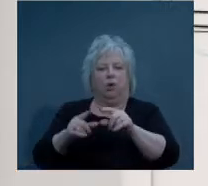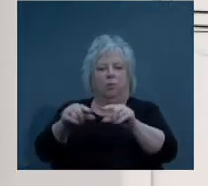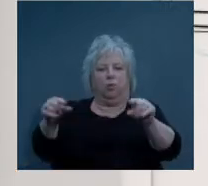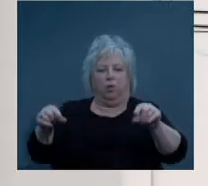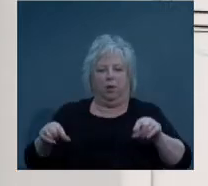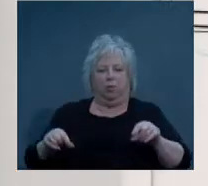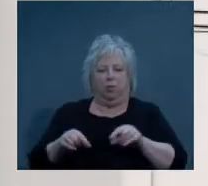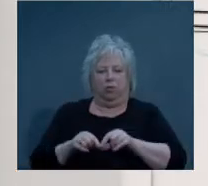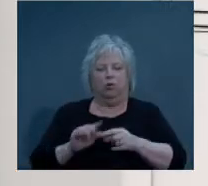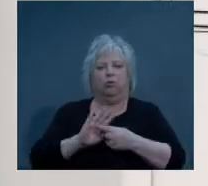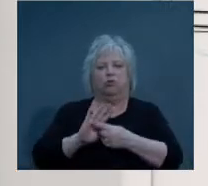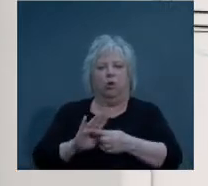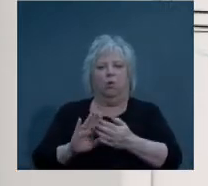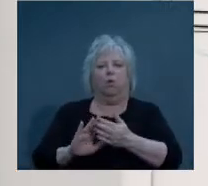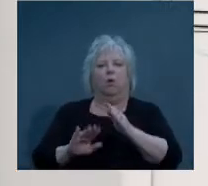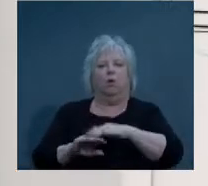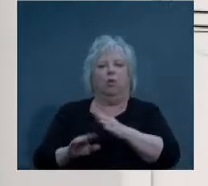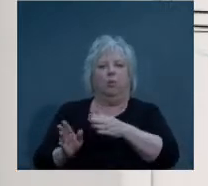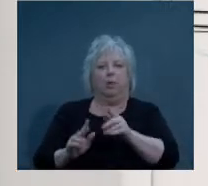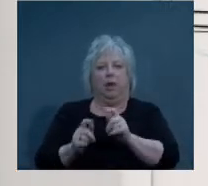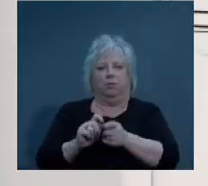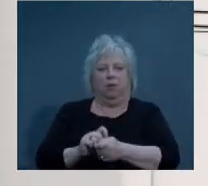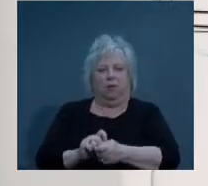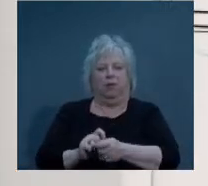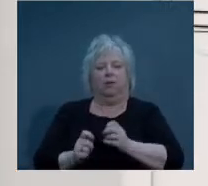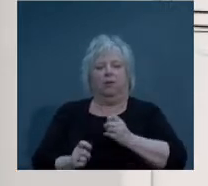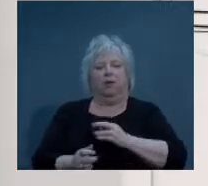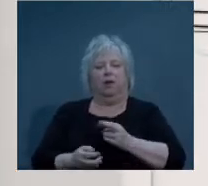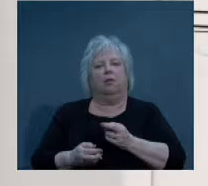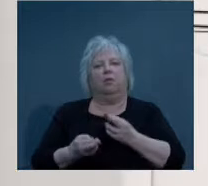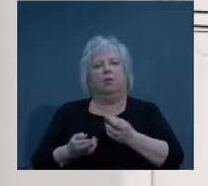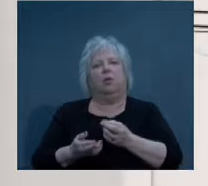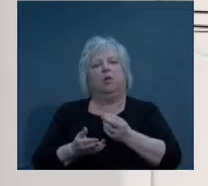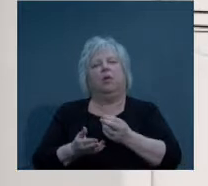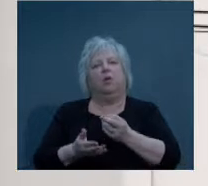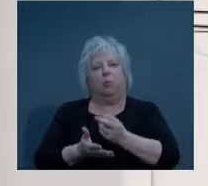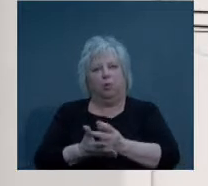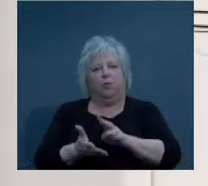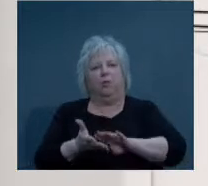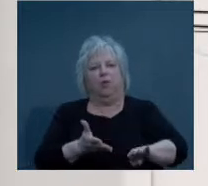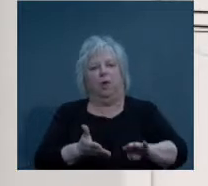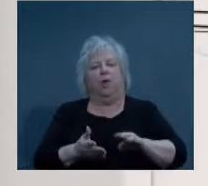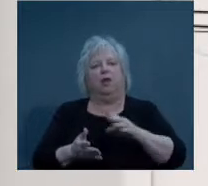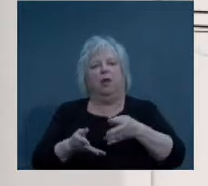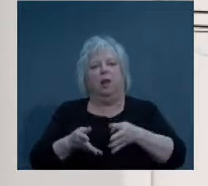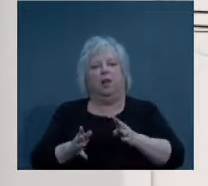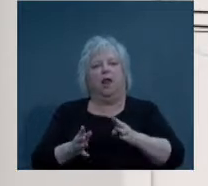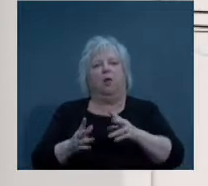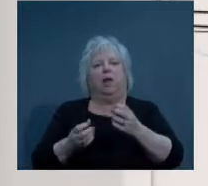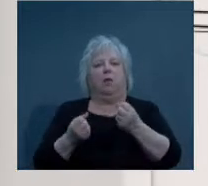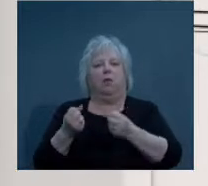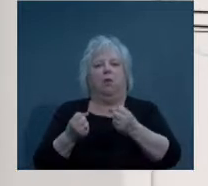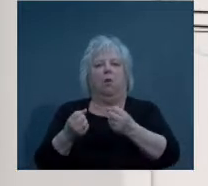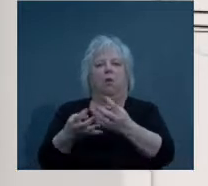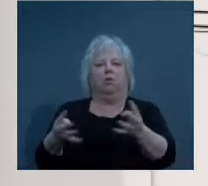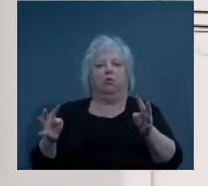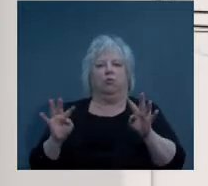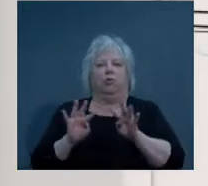shown on the revised plan. Staff recommends approval of the variance allowing the vehicle area screening as shown on the revised